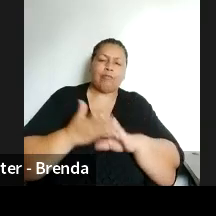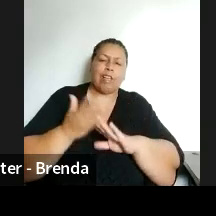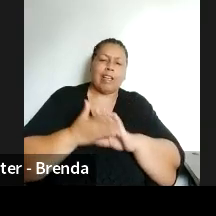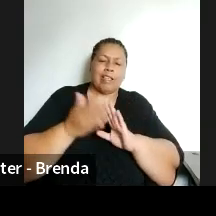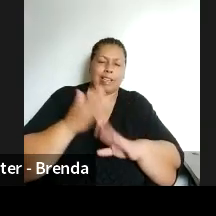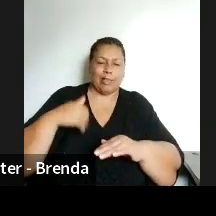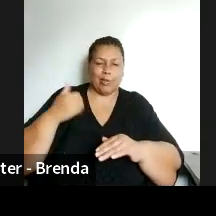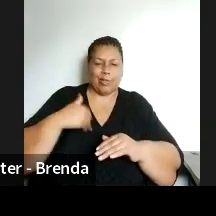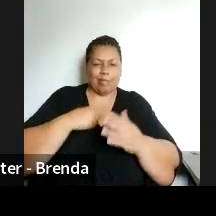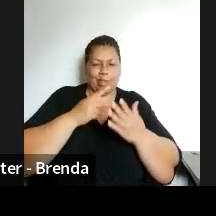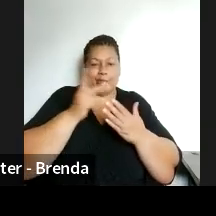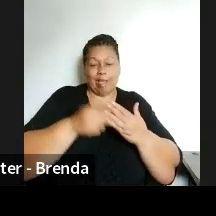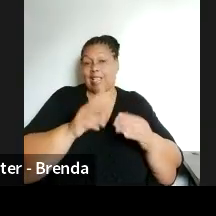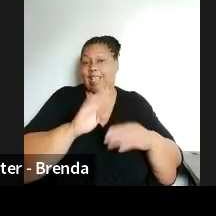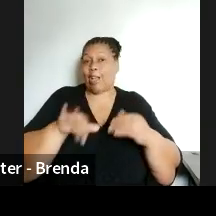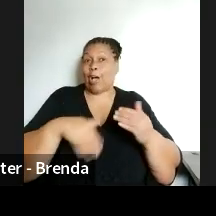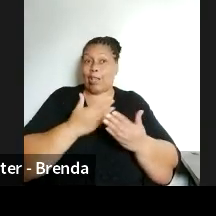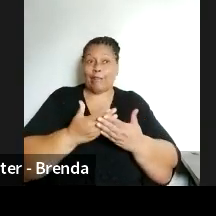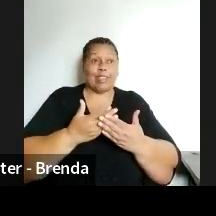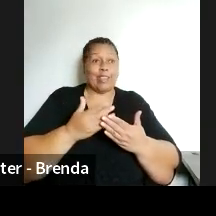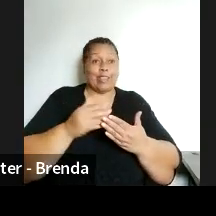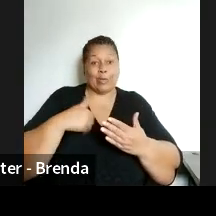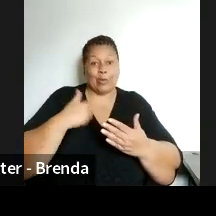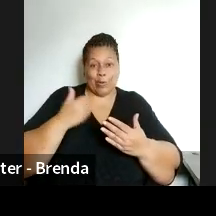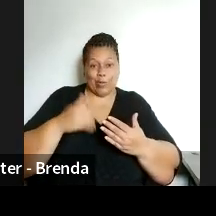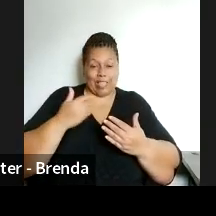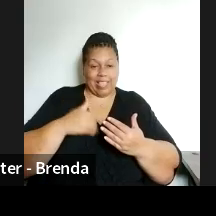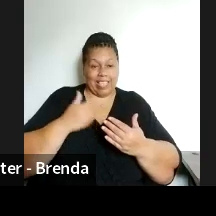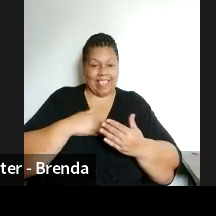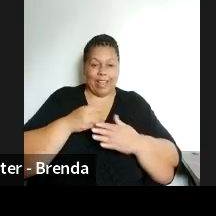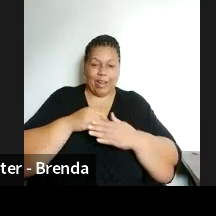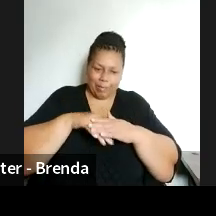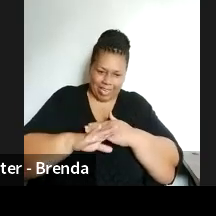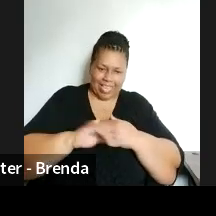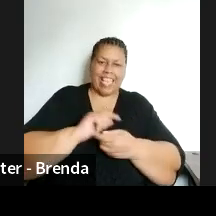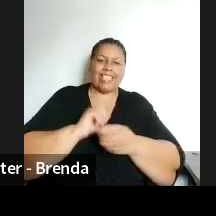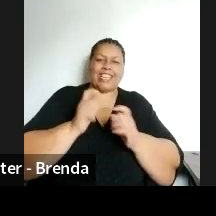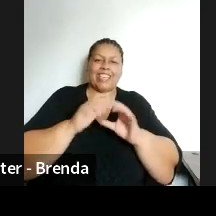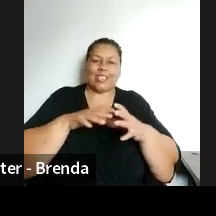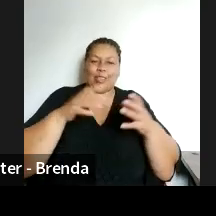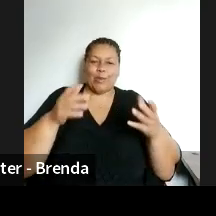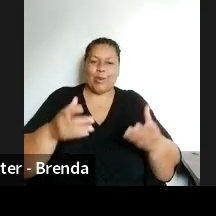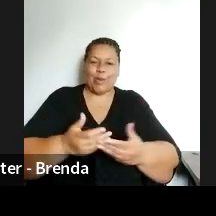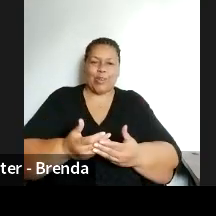been coming in and changing the world behind them. So very cool.